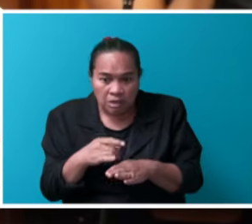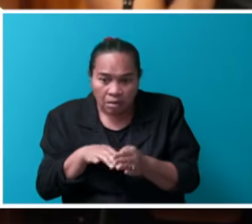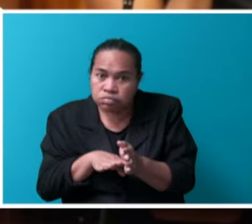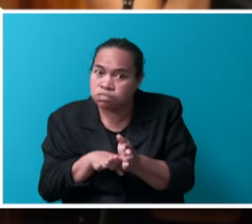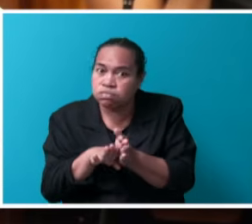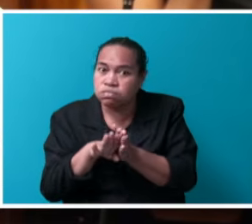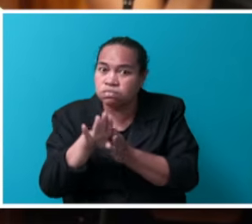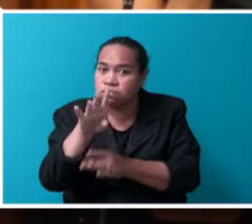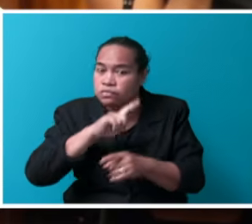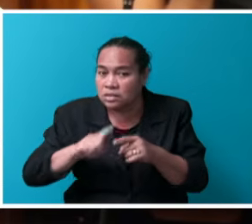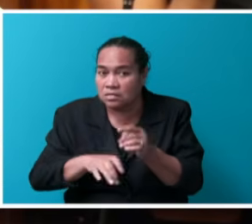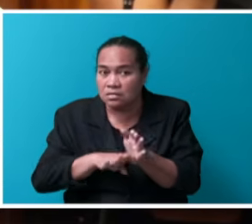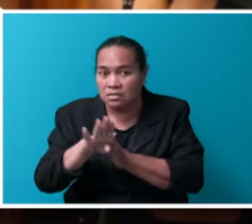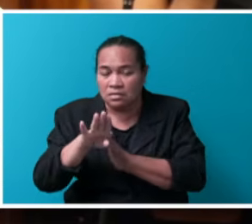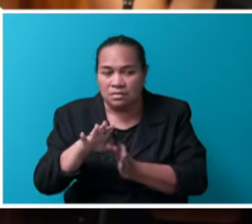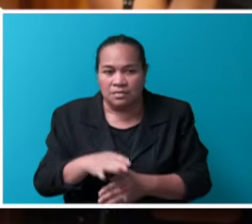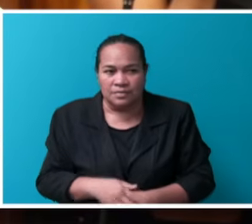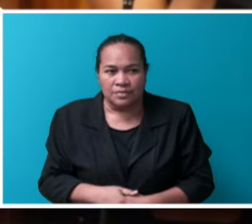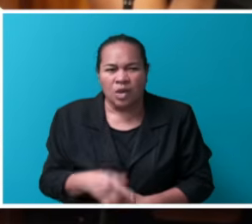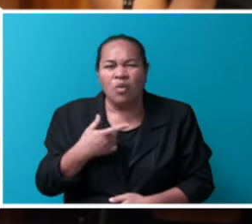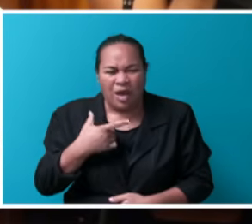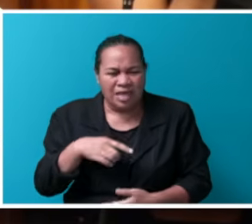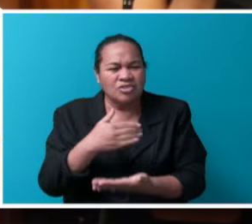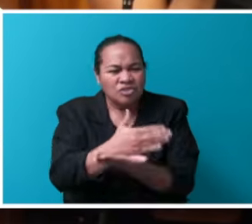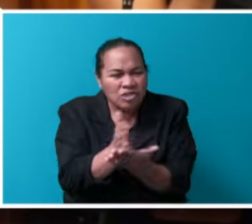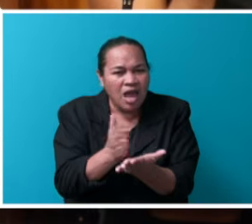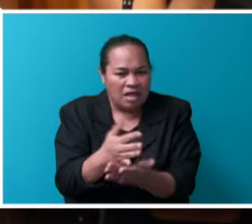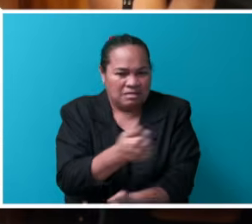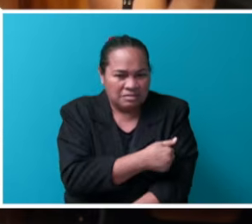rapidly, induced by sharing of needles and drug-related blood